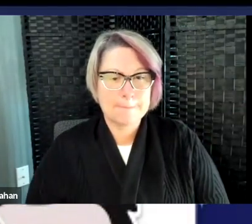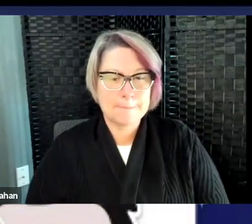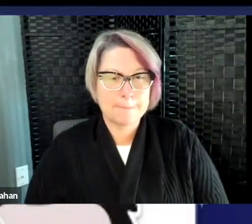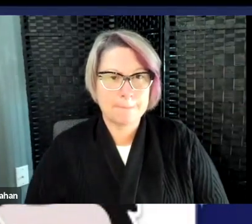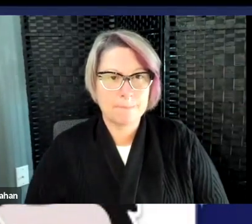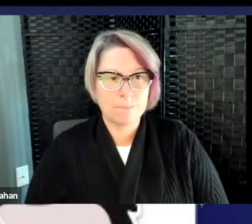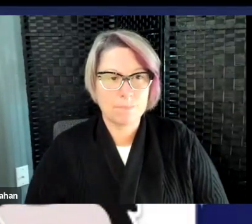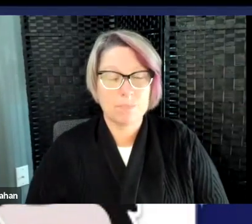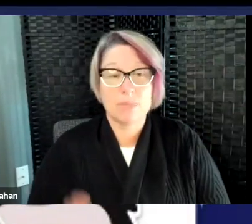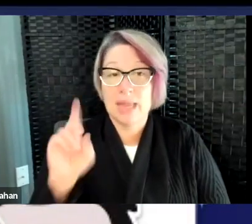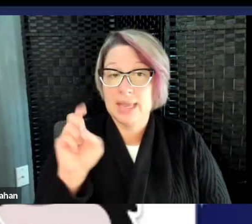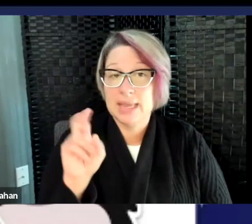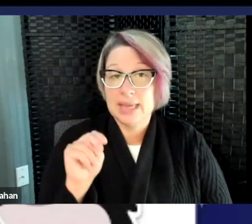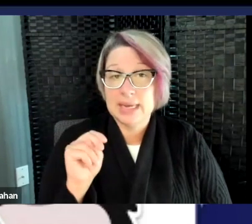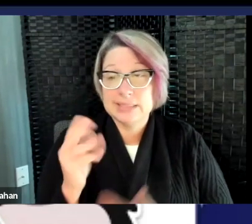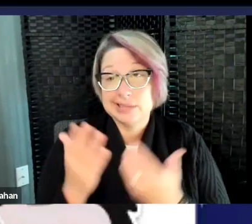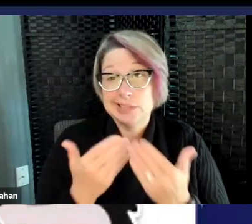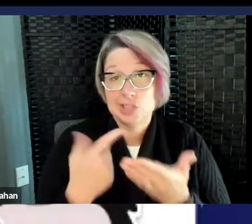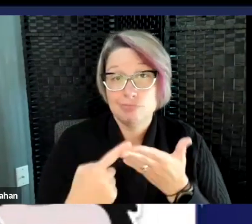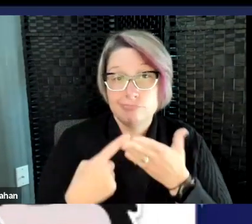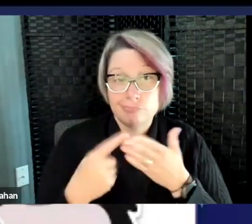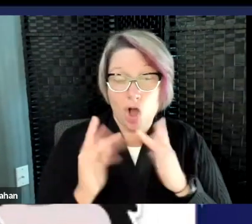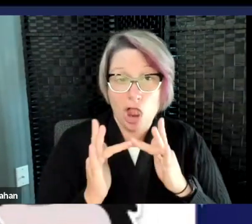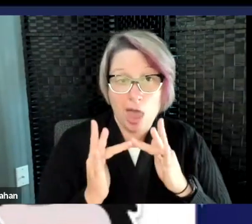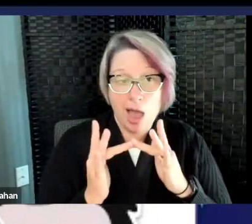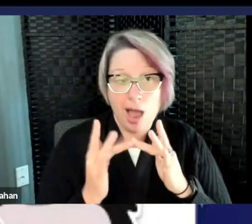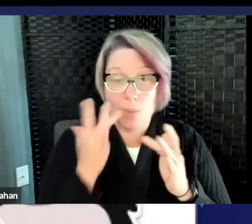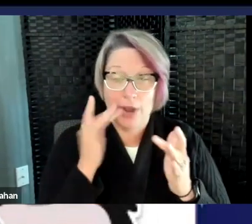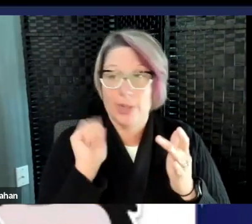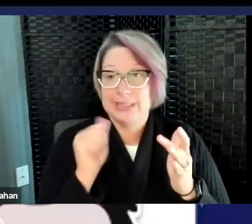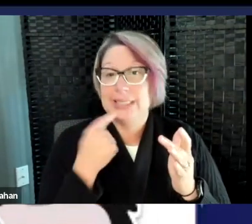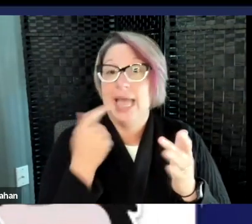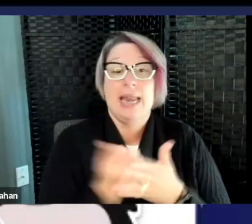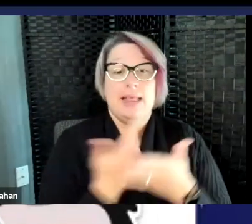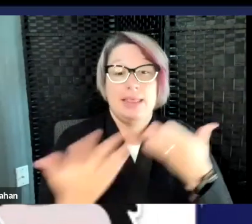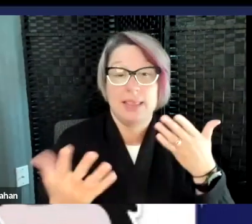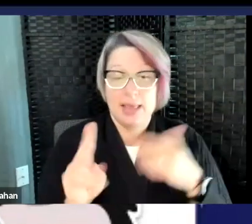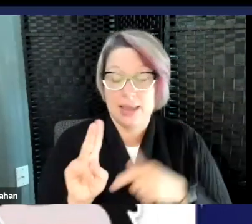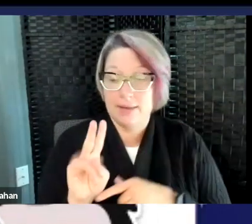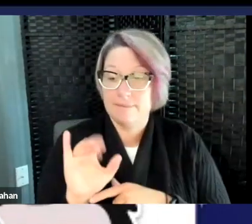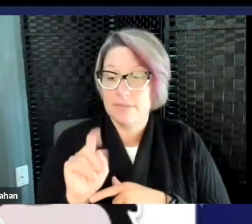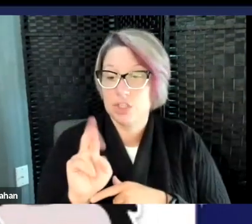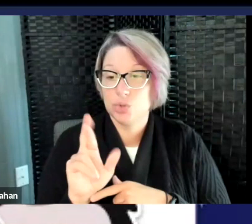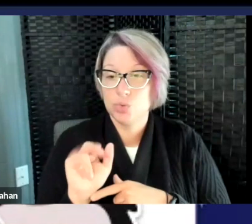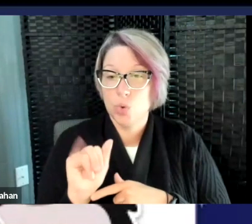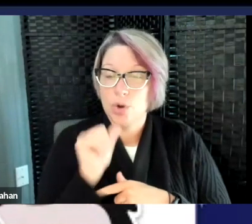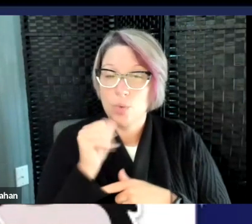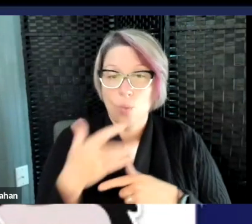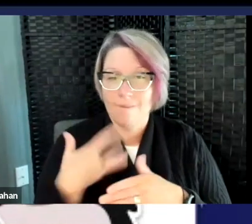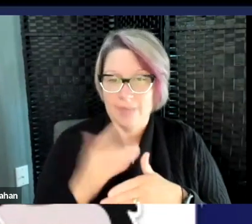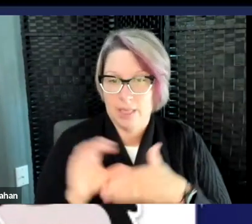So Eden's saying it's easier to talk online instead of real life because you can say anything. Victoria says they don't feel immediate consequences